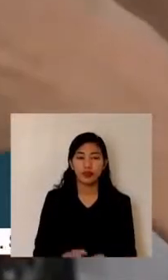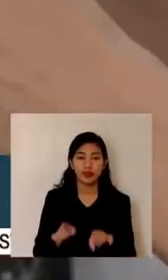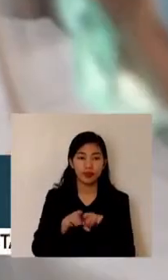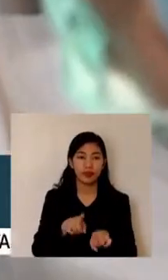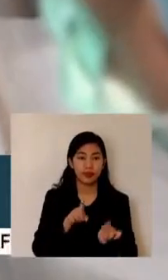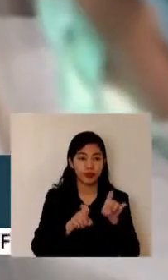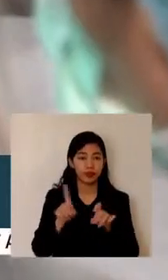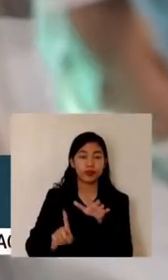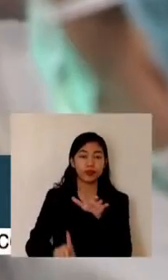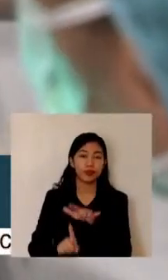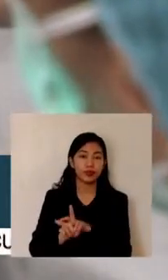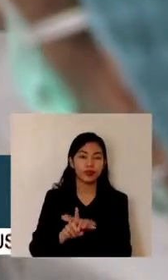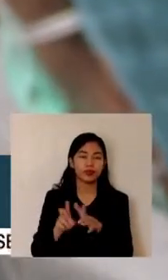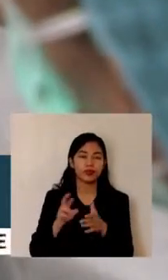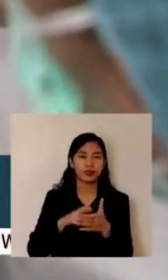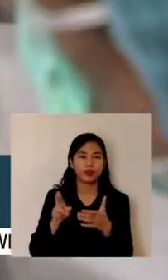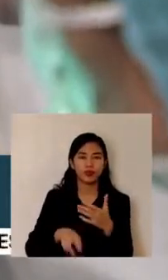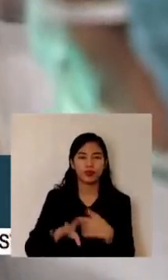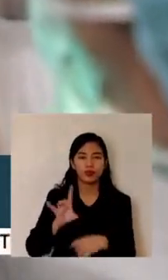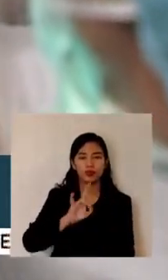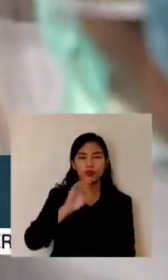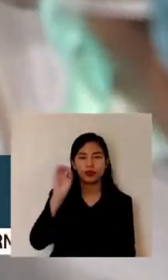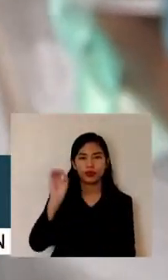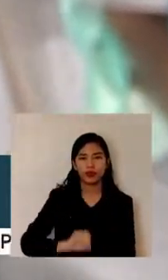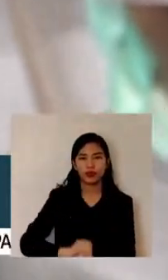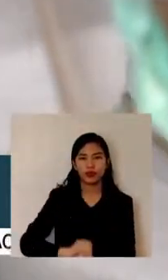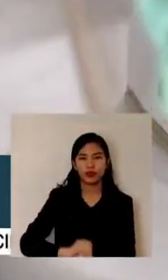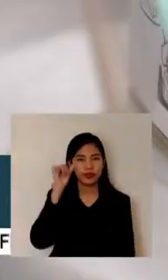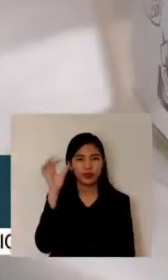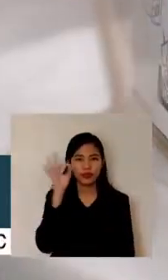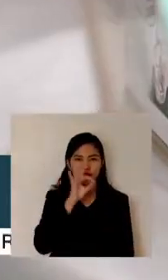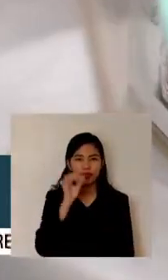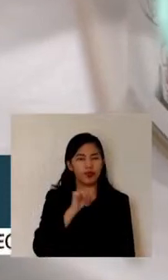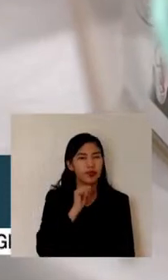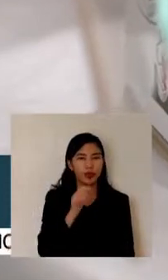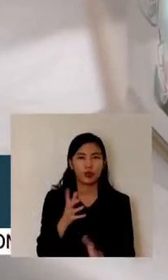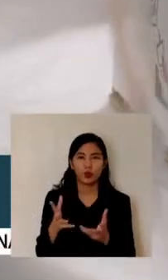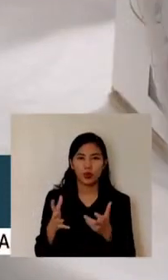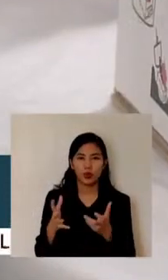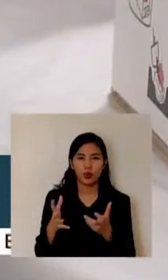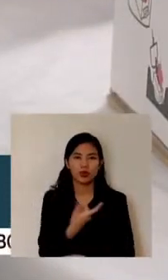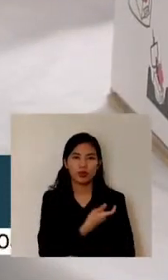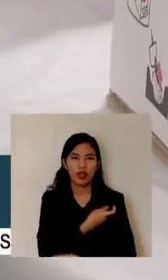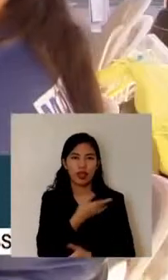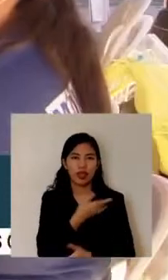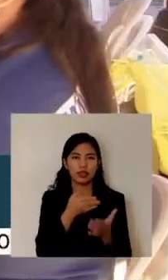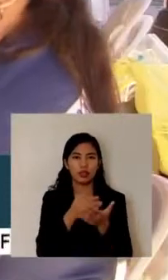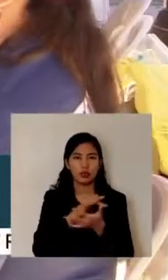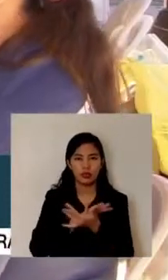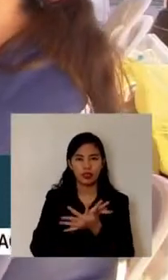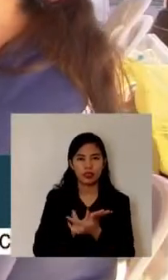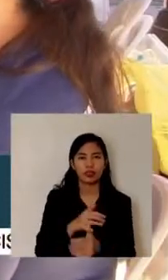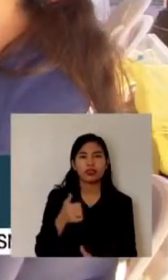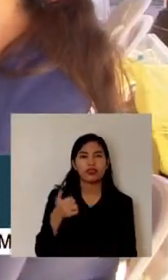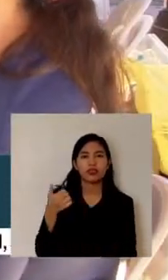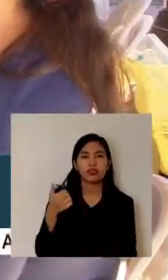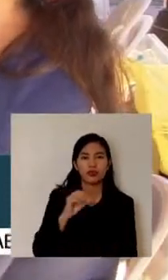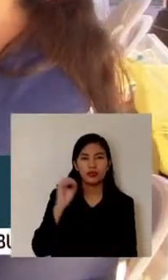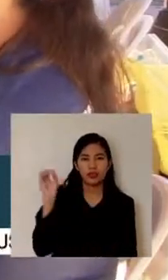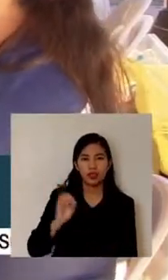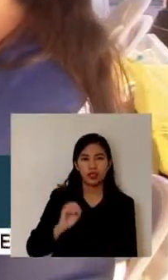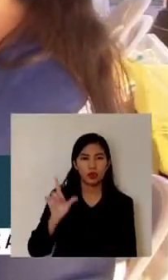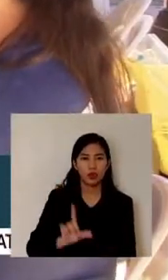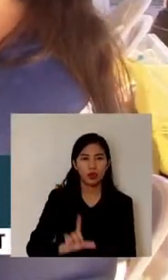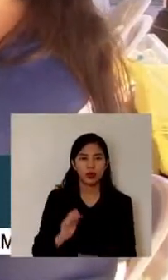only 8% of adult Filipinos are unwilling to get vaccinated against the coronavirus, 10 percentage points lower than